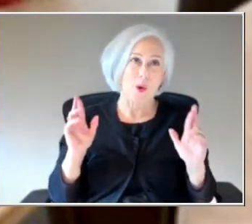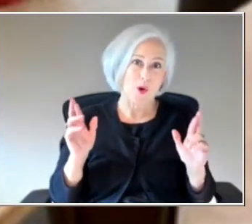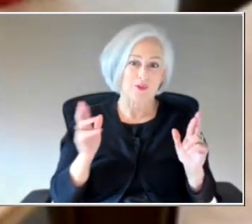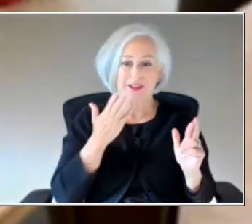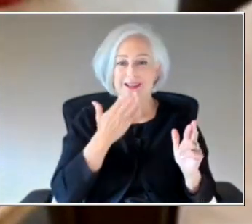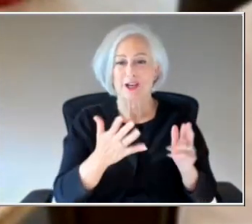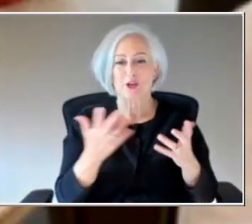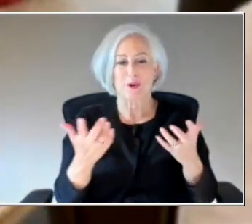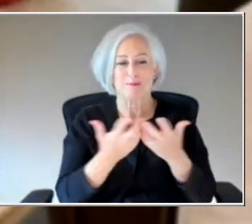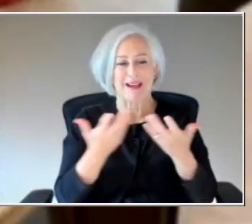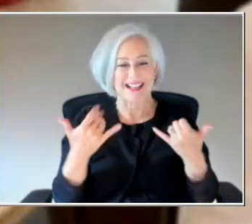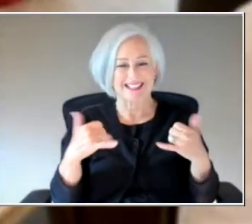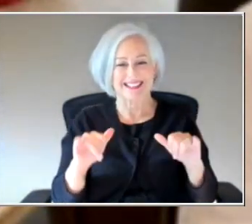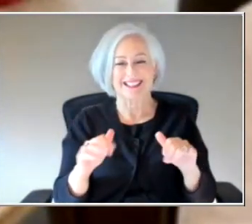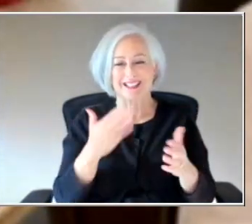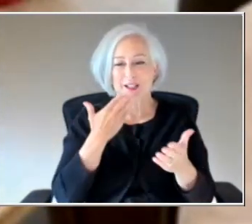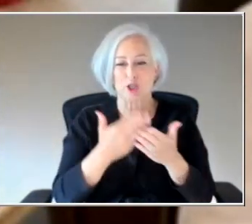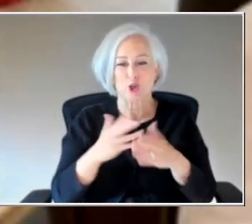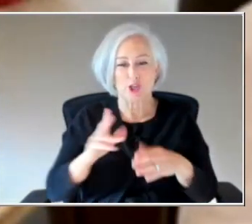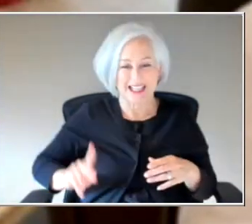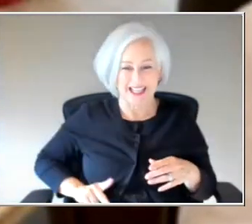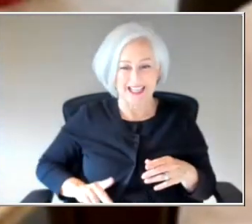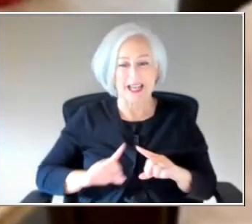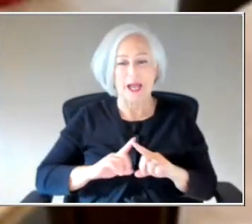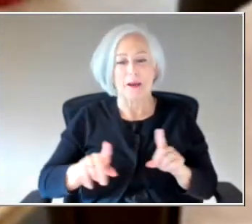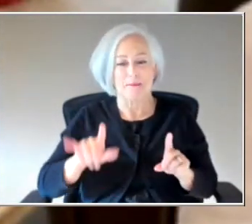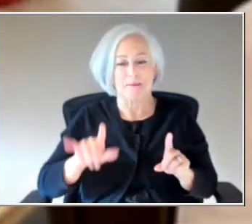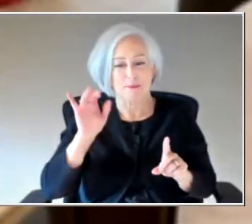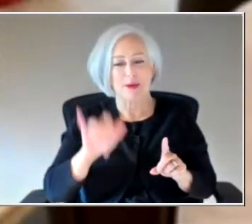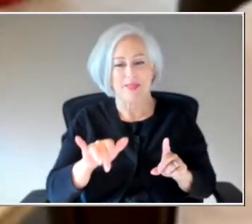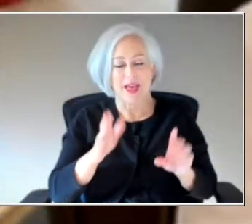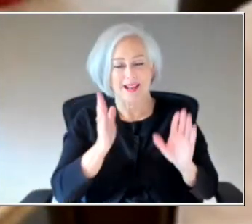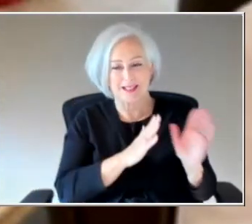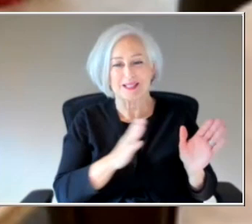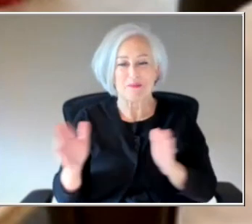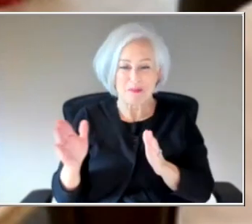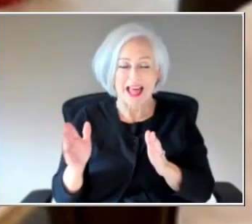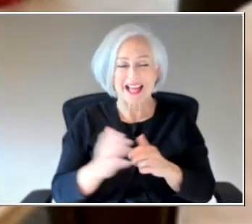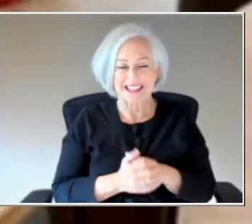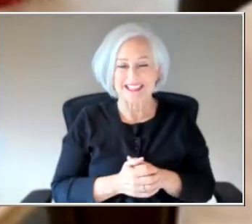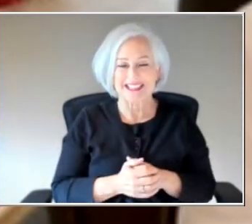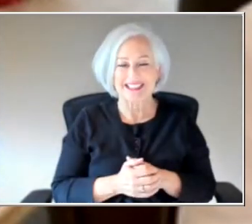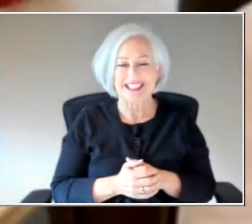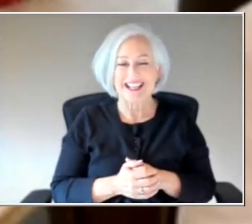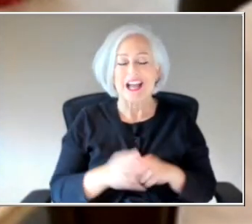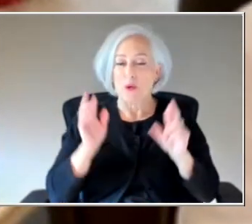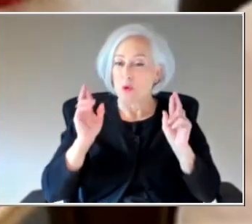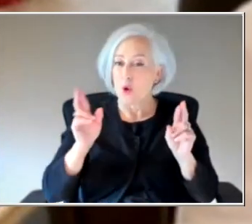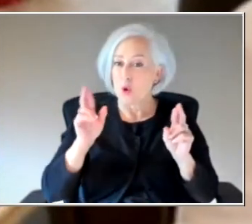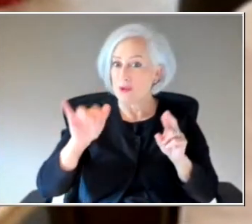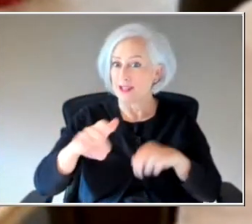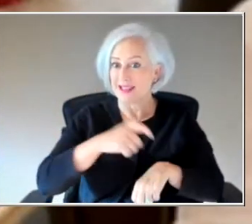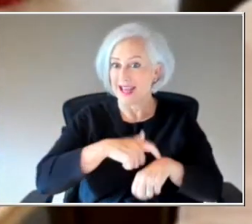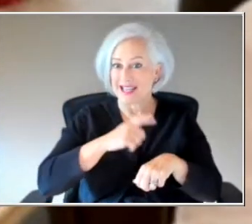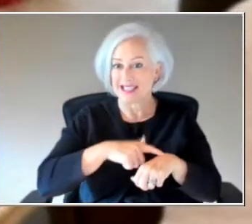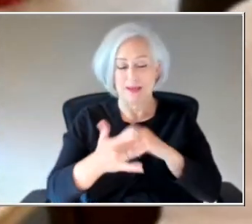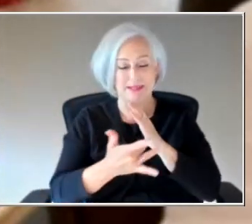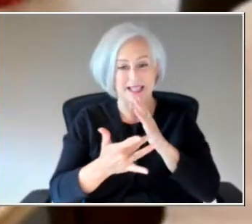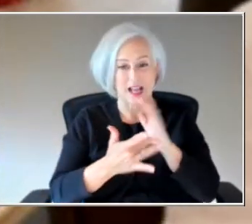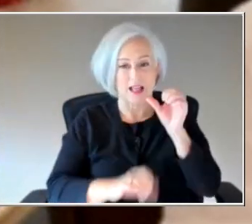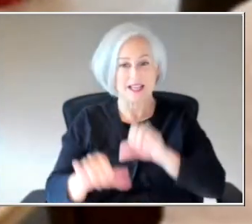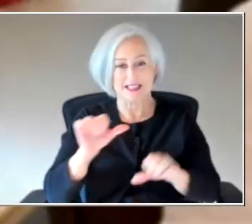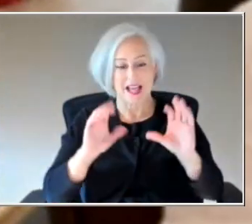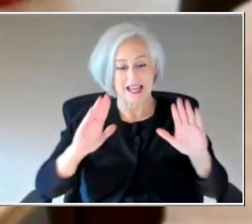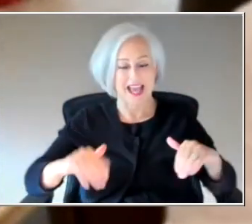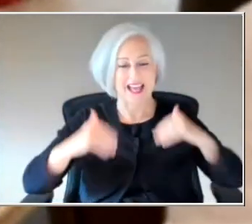match and still a good kidney. But yeah, that's kind of the plan. Hopefully, we're hoping by that time technology and science has advanced to